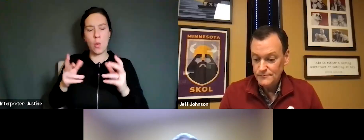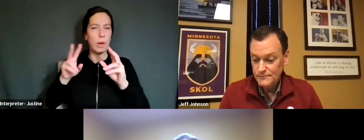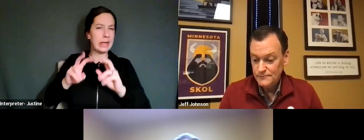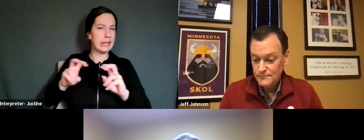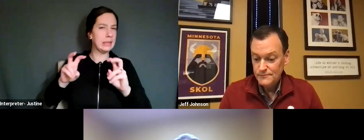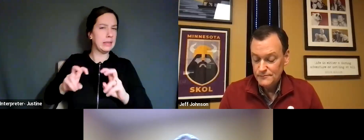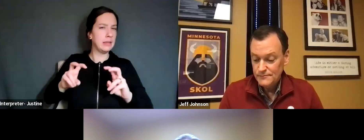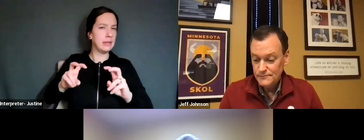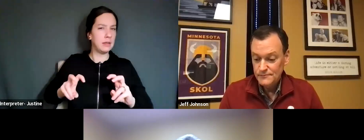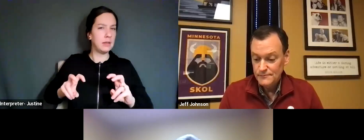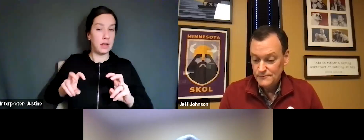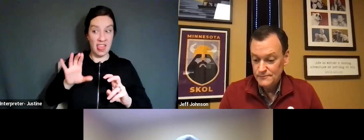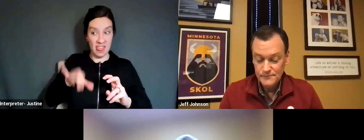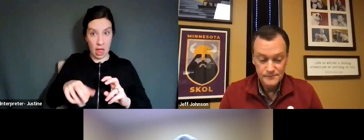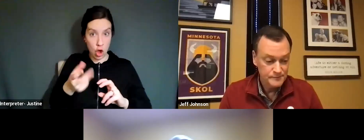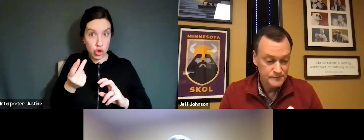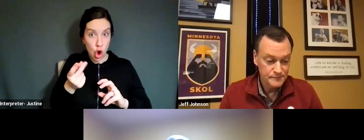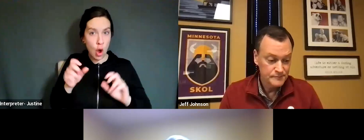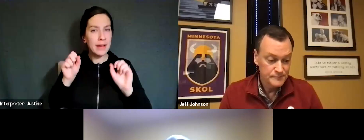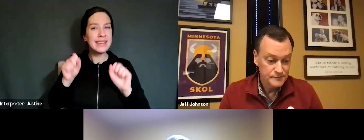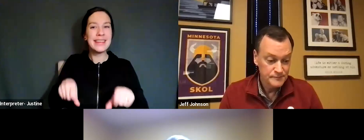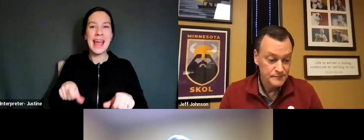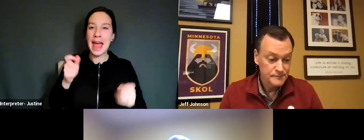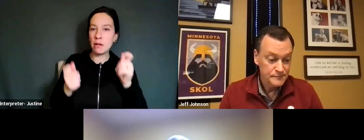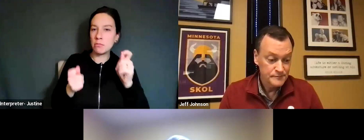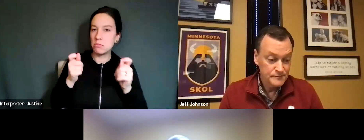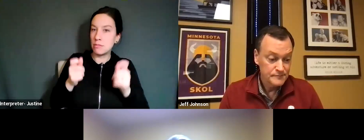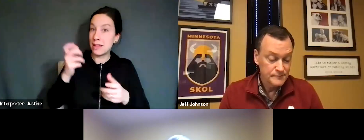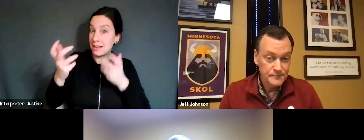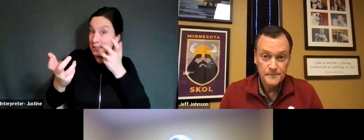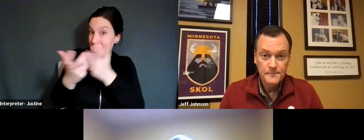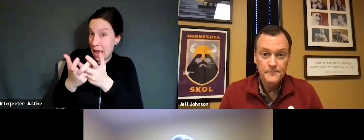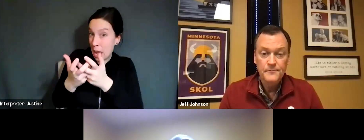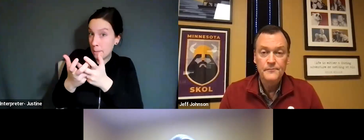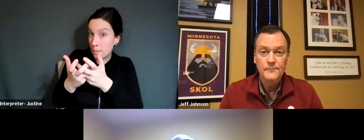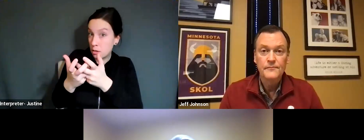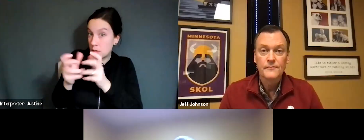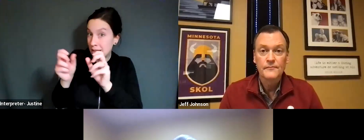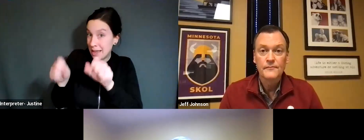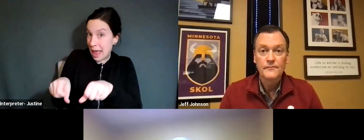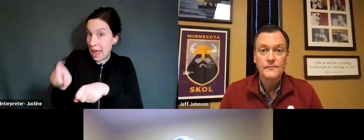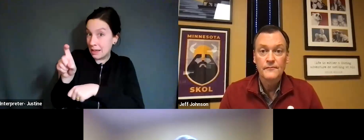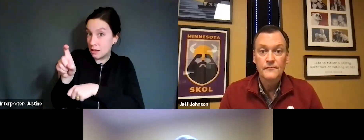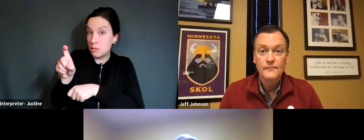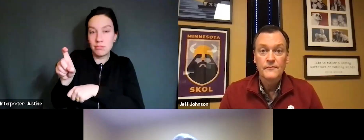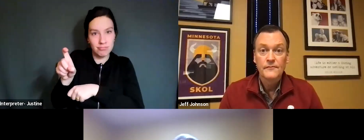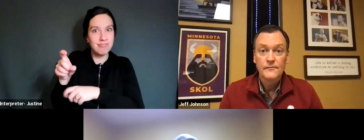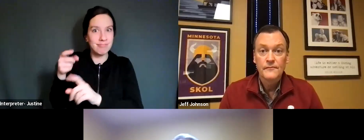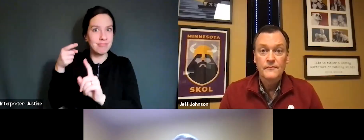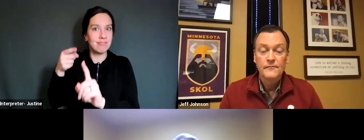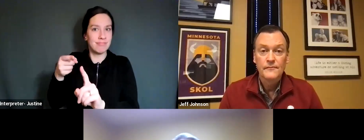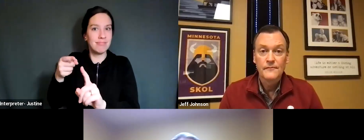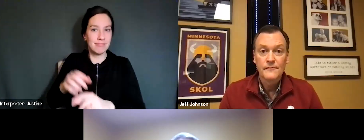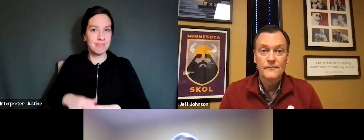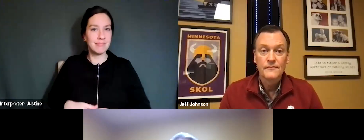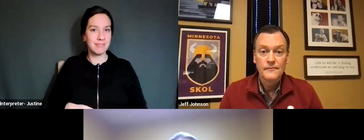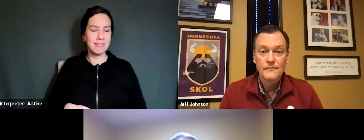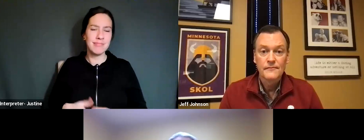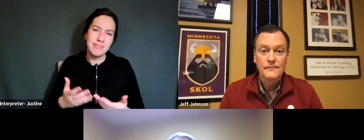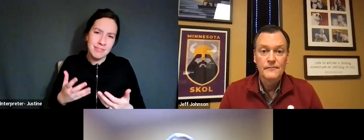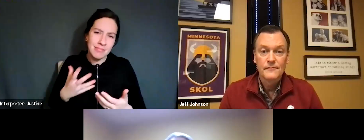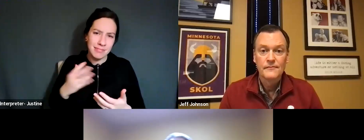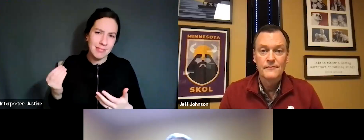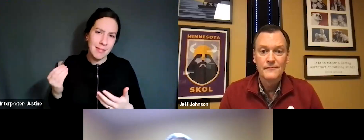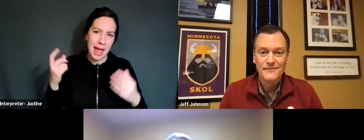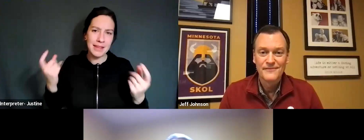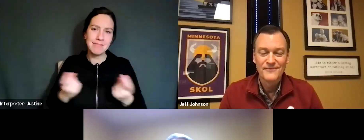that ability to adapt to that. And I will say the majority of dogs are going to have a little celebration that they get to be loved by a lot